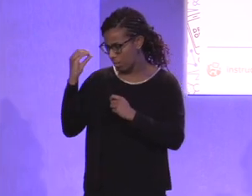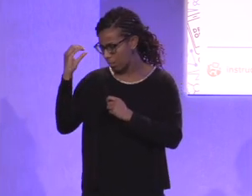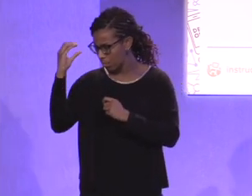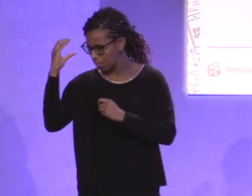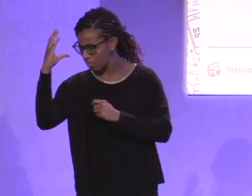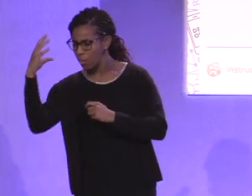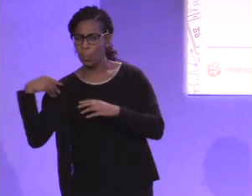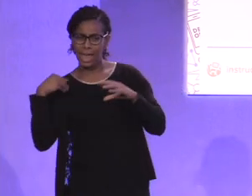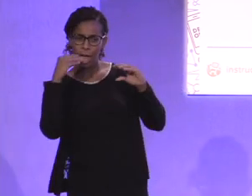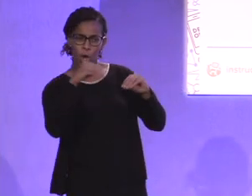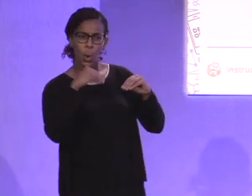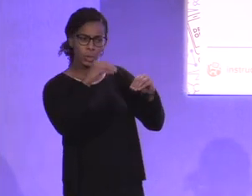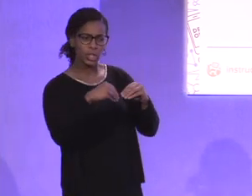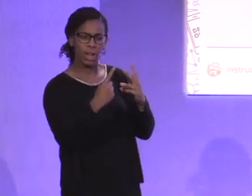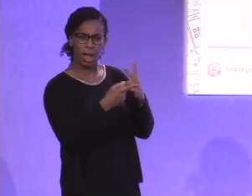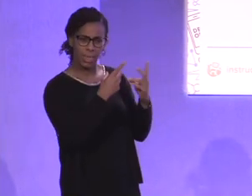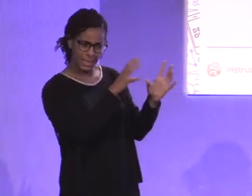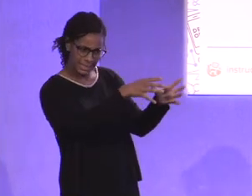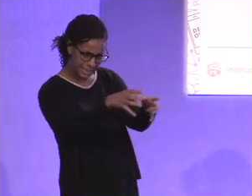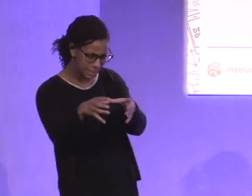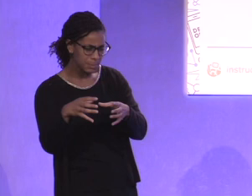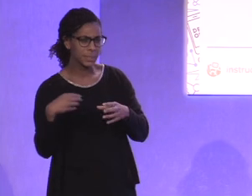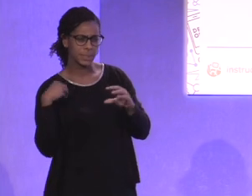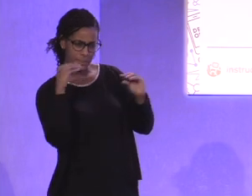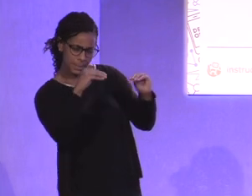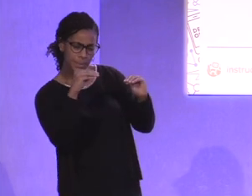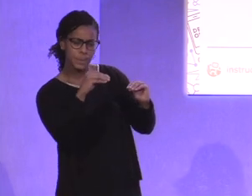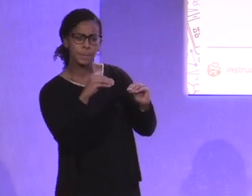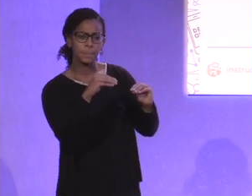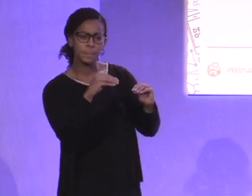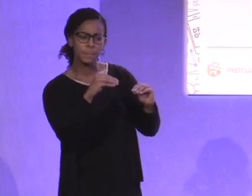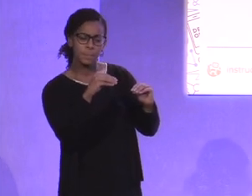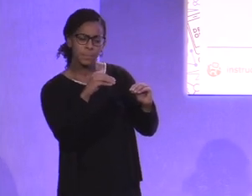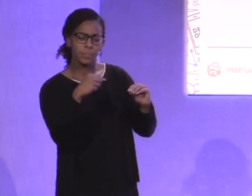these. And we would find that products very early in their